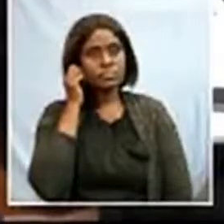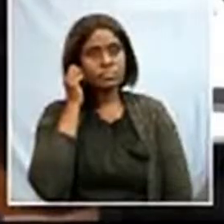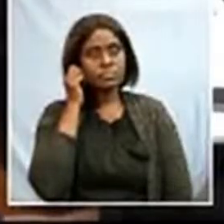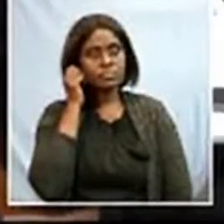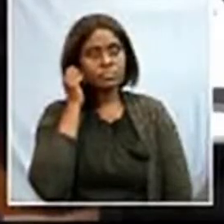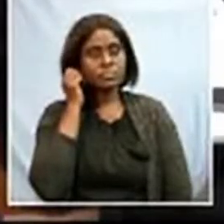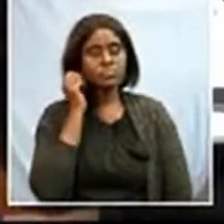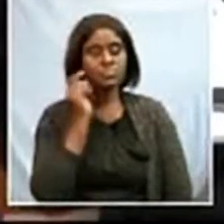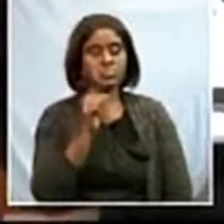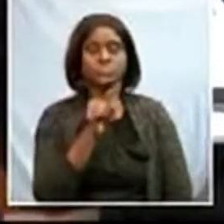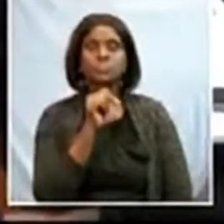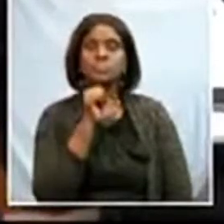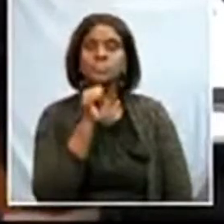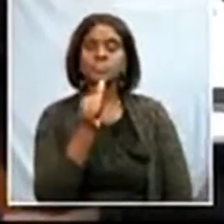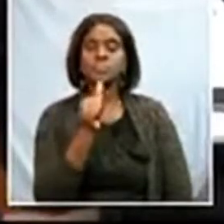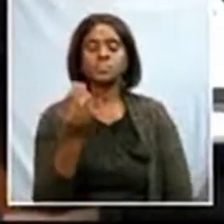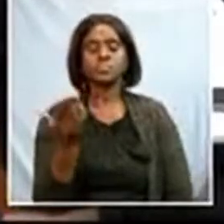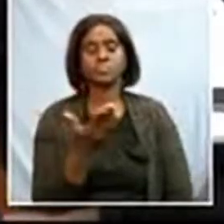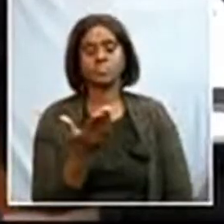was not